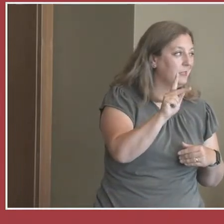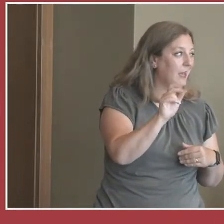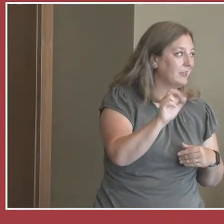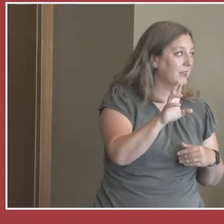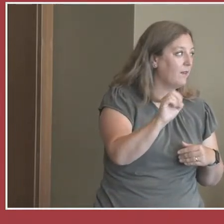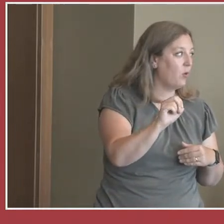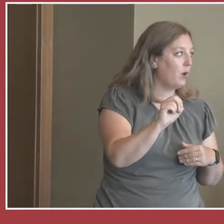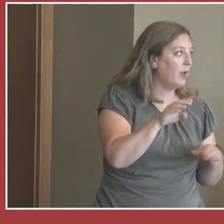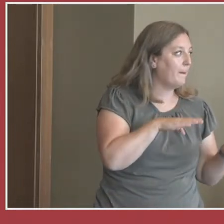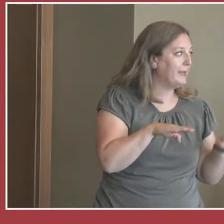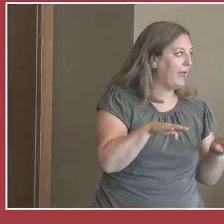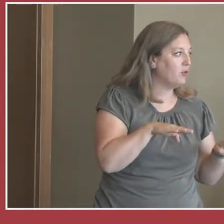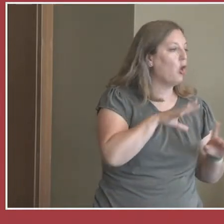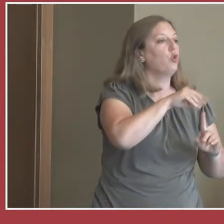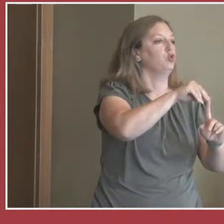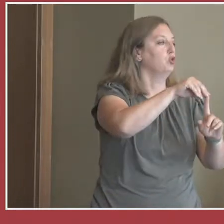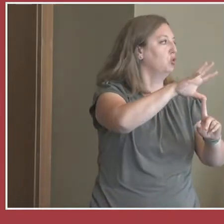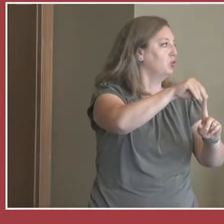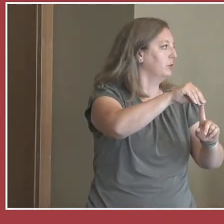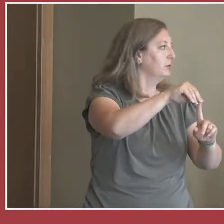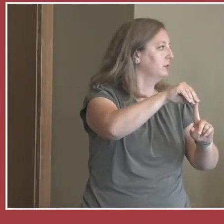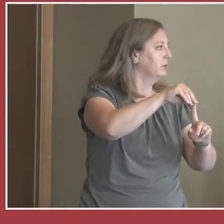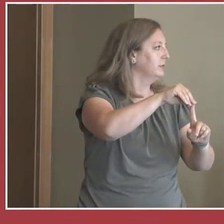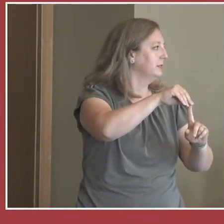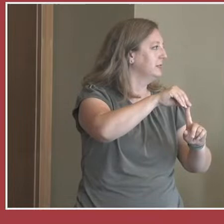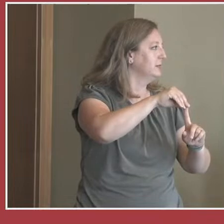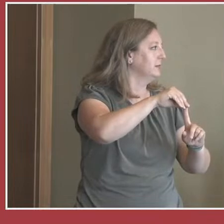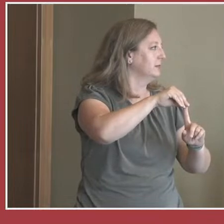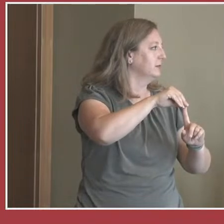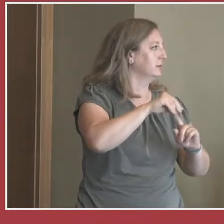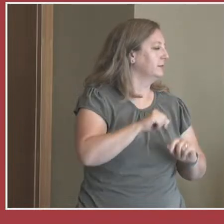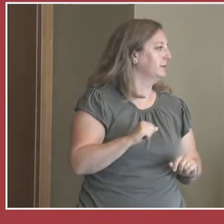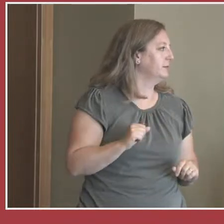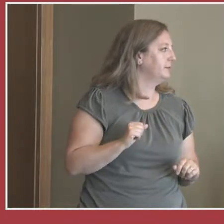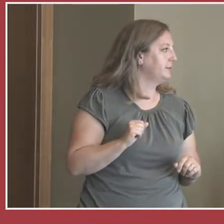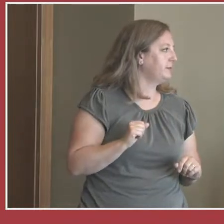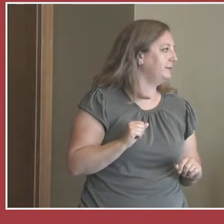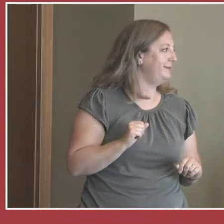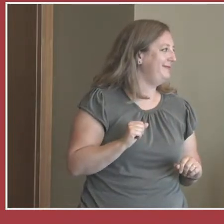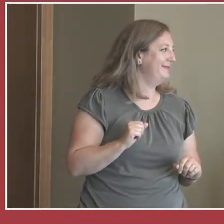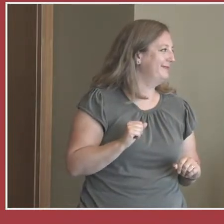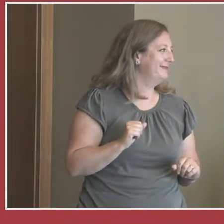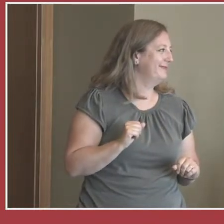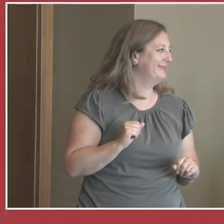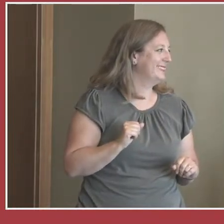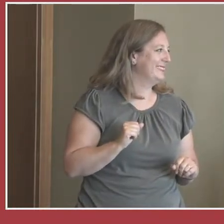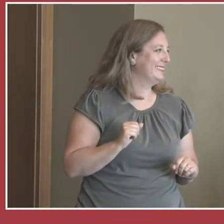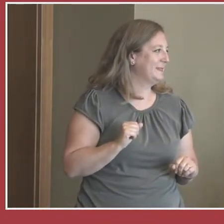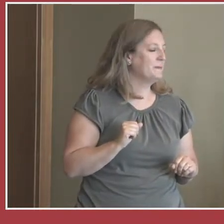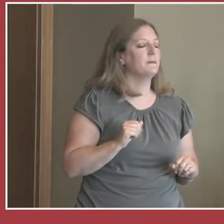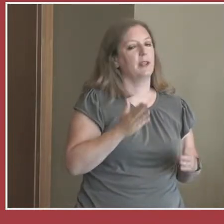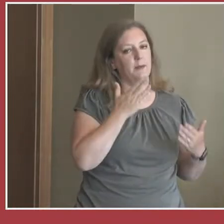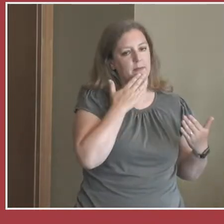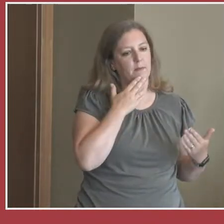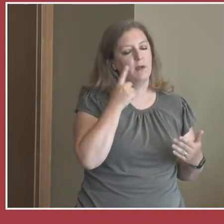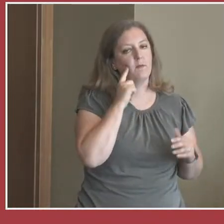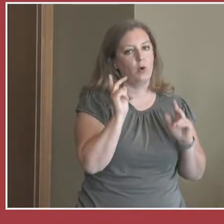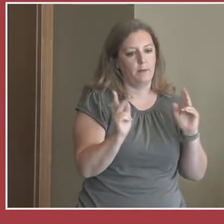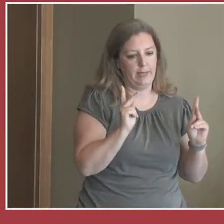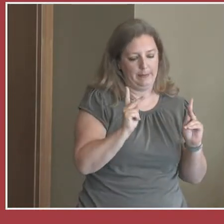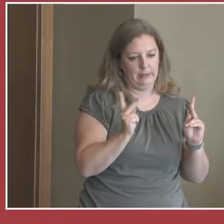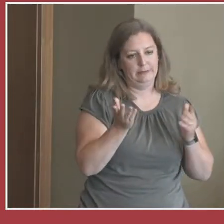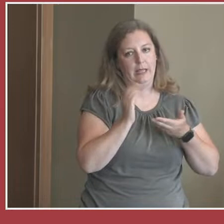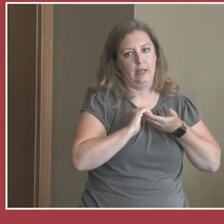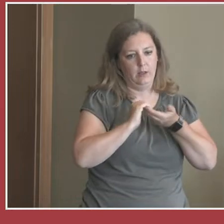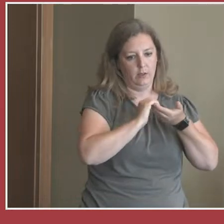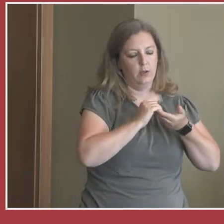behavioral or culture task force? Climate and culture, thank you. Yes, I'm very grateful for folks who are